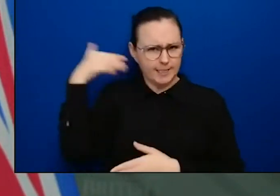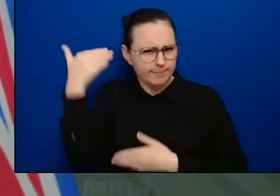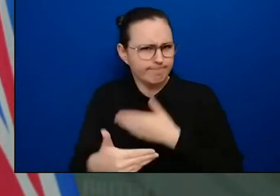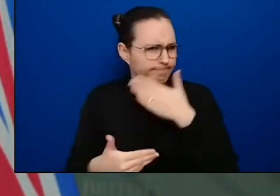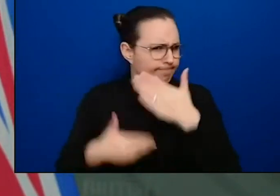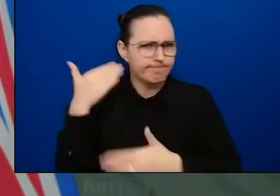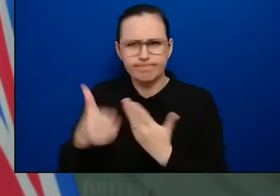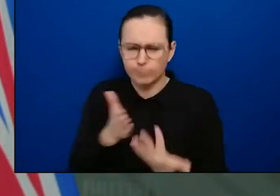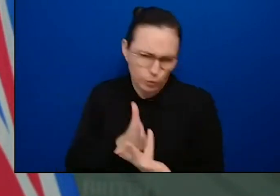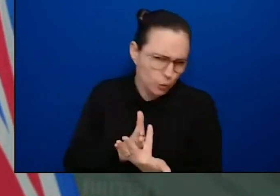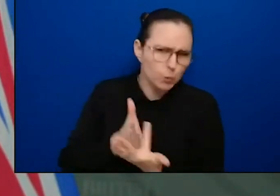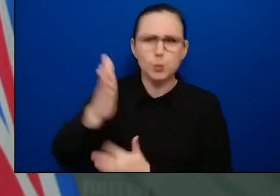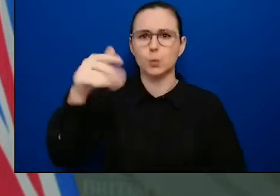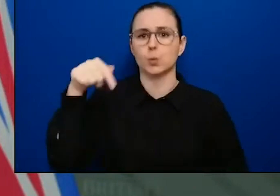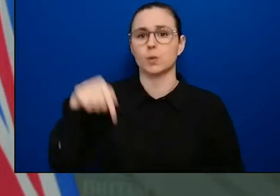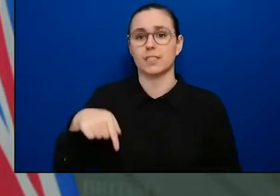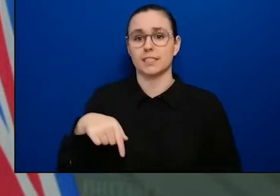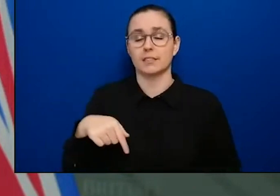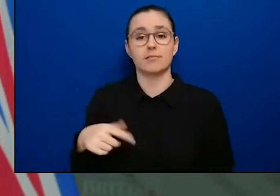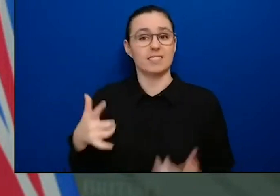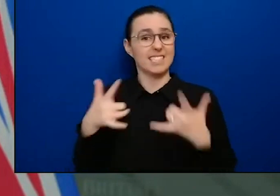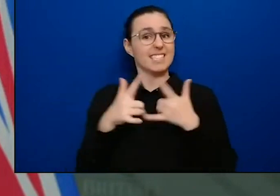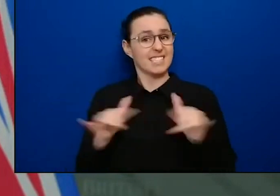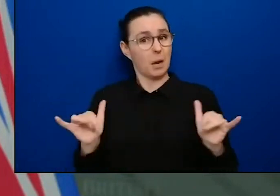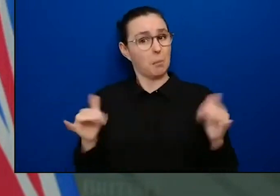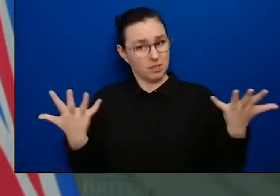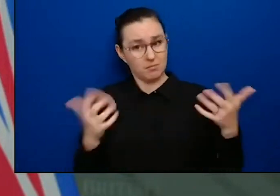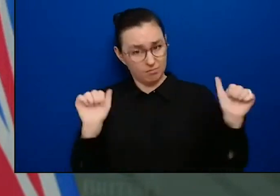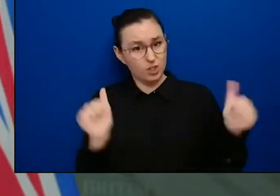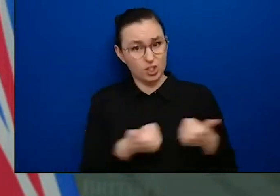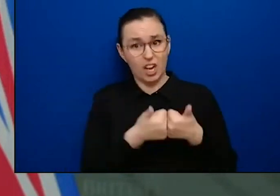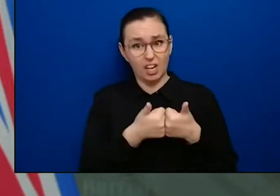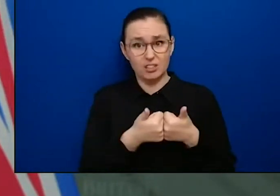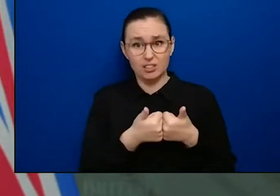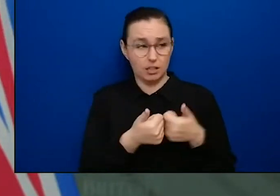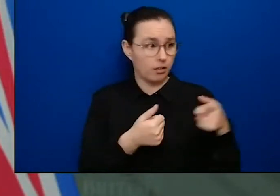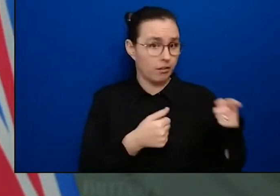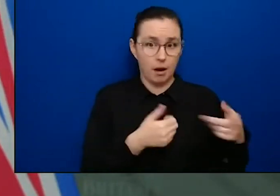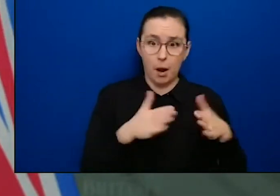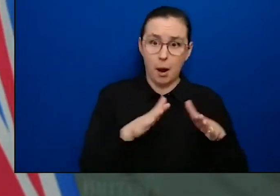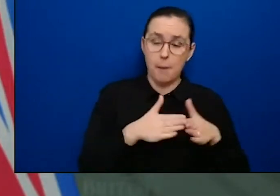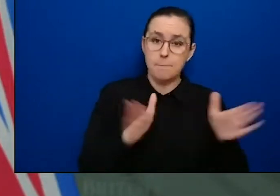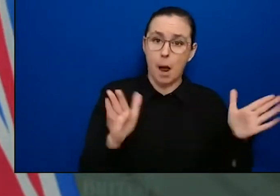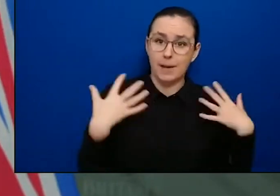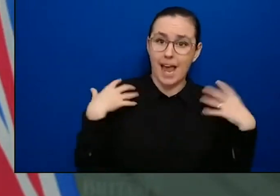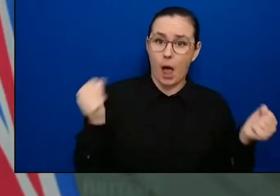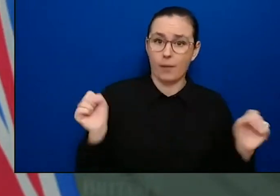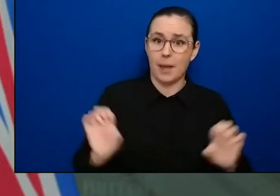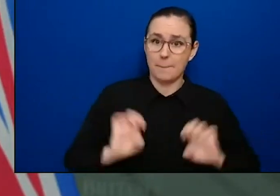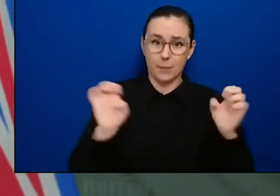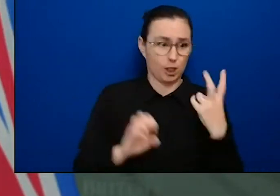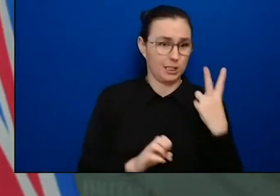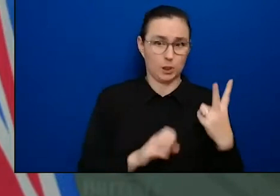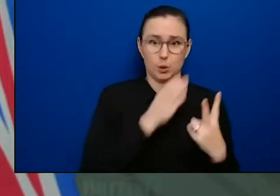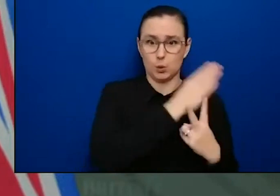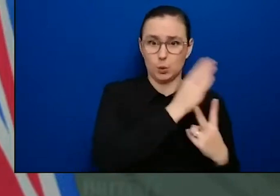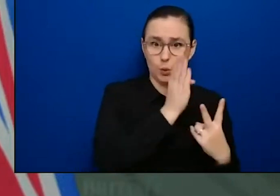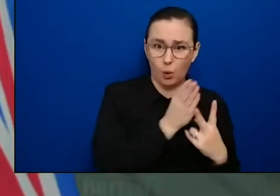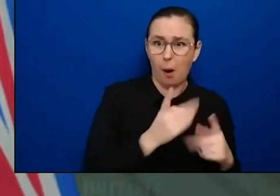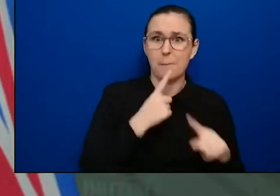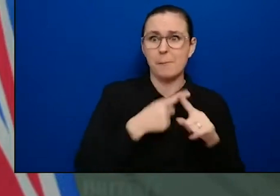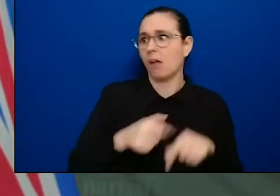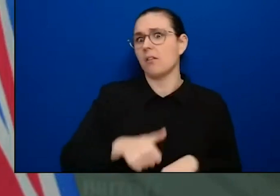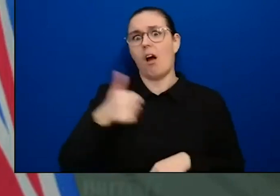while dealing with the challenges of 2 public health emergencies and other extraordinary challenges that we're dealing with, such as